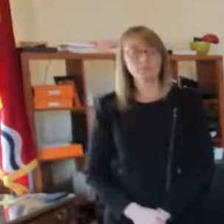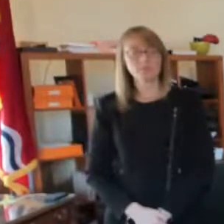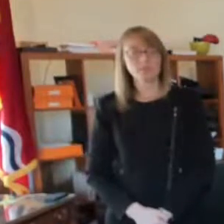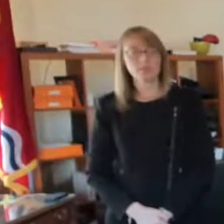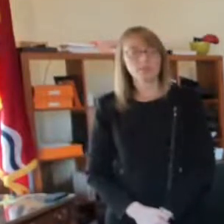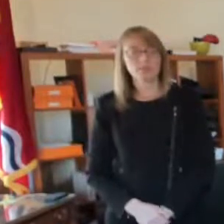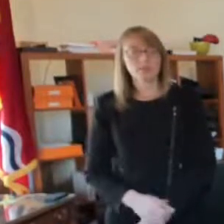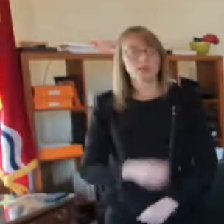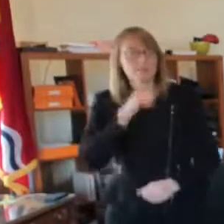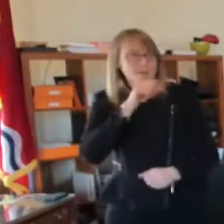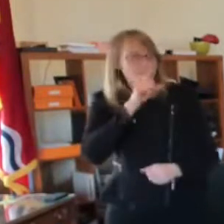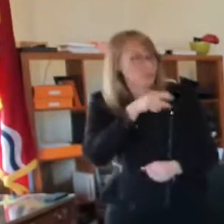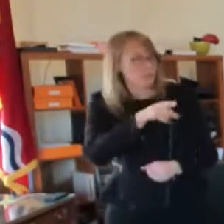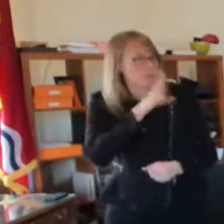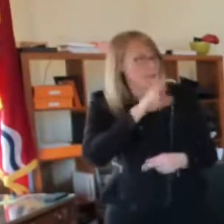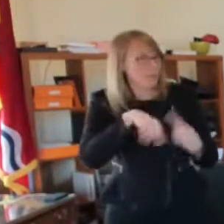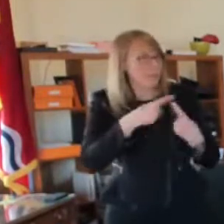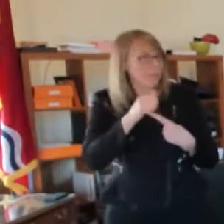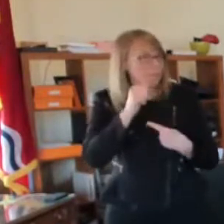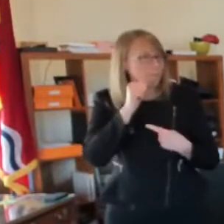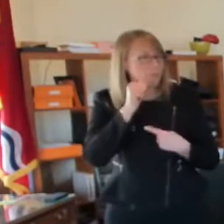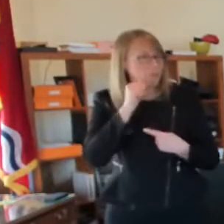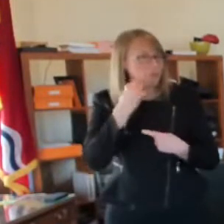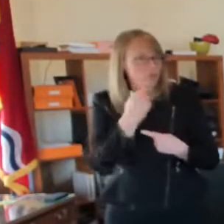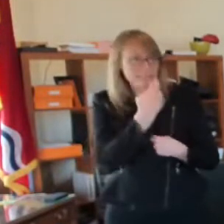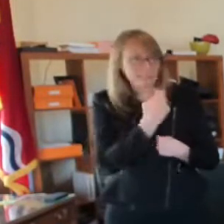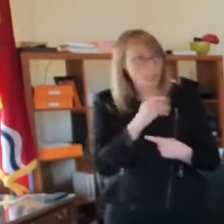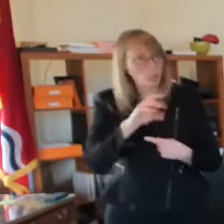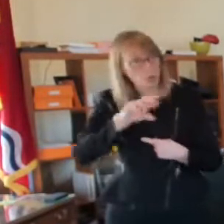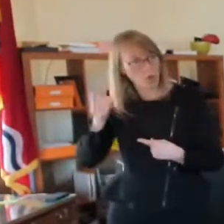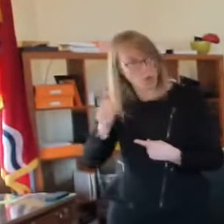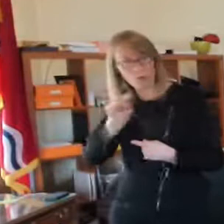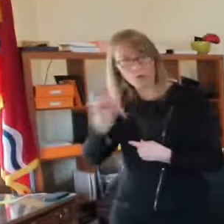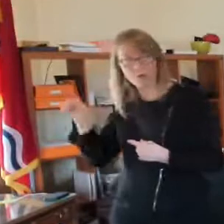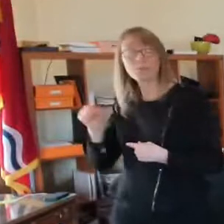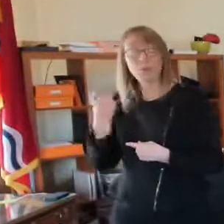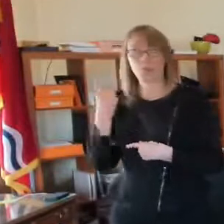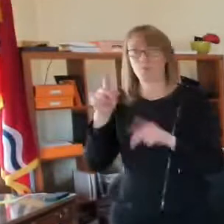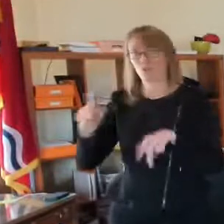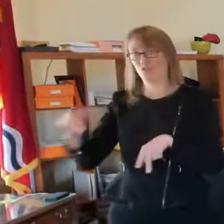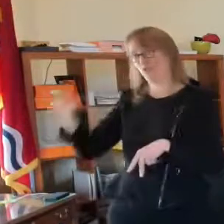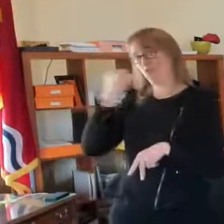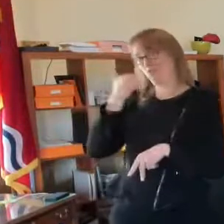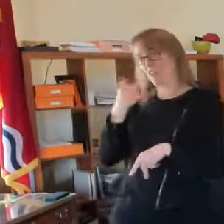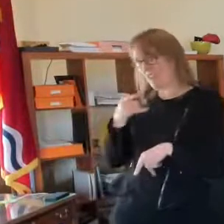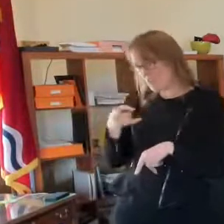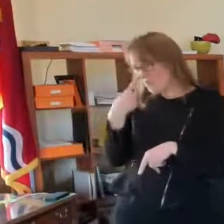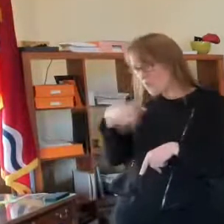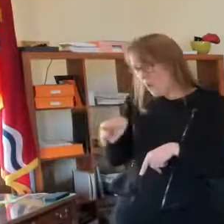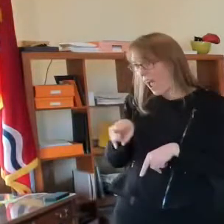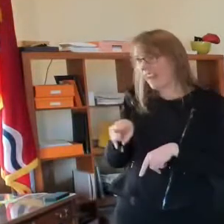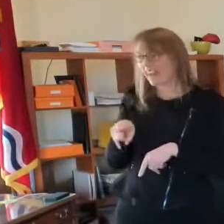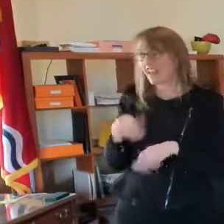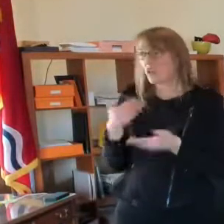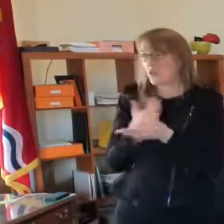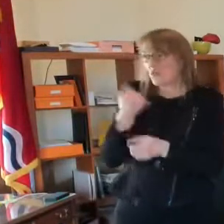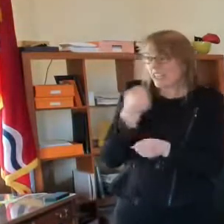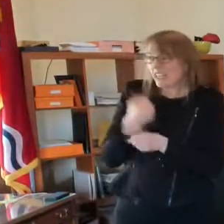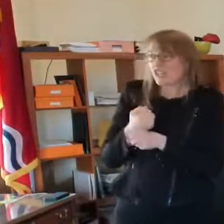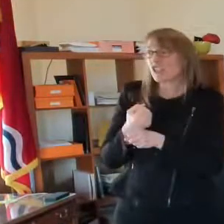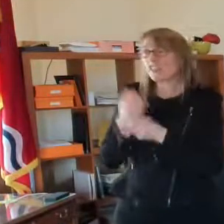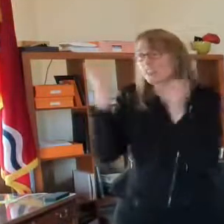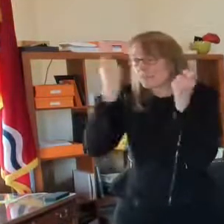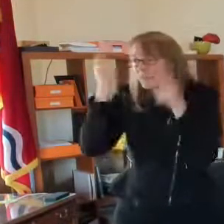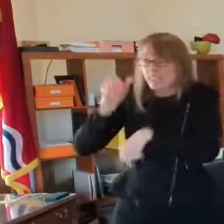somebody, called me the other day and wanted to know, well, can you lift the 11 p.m. closing time for New Year's Eve? And I said,